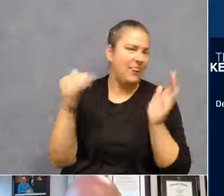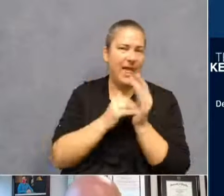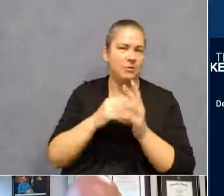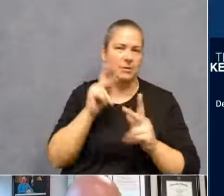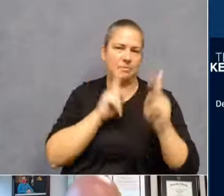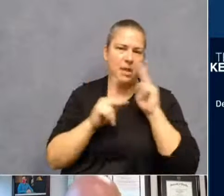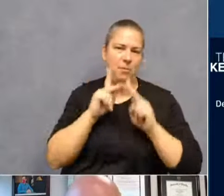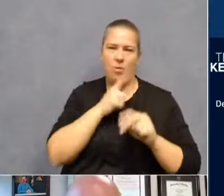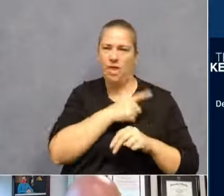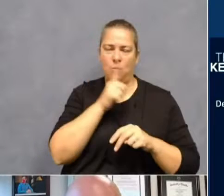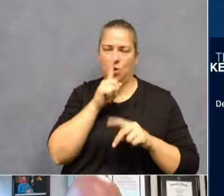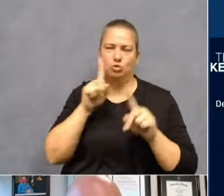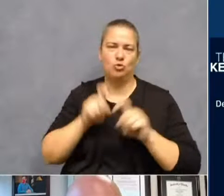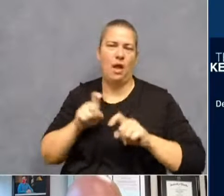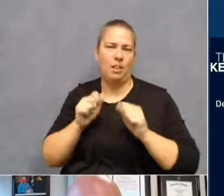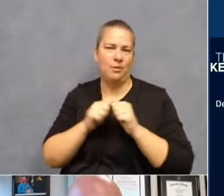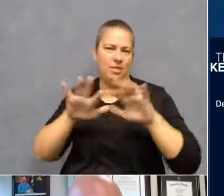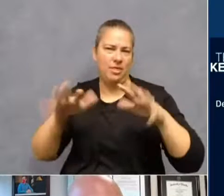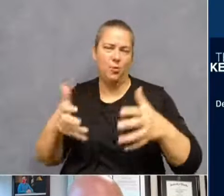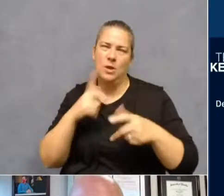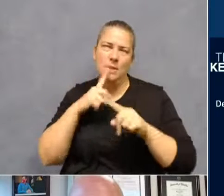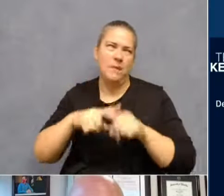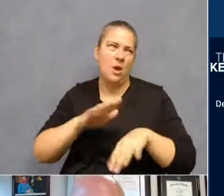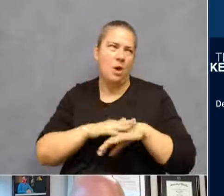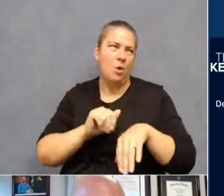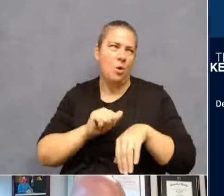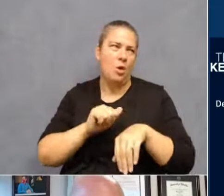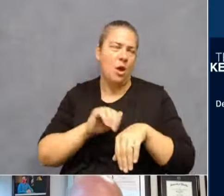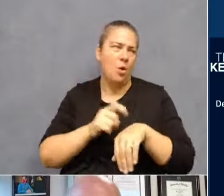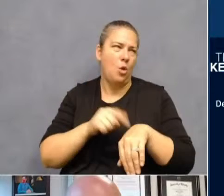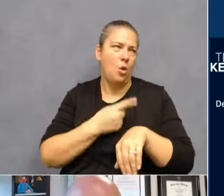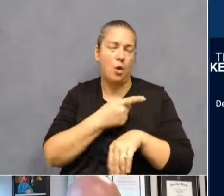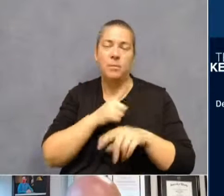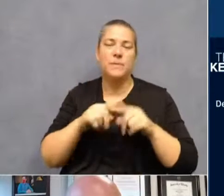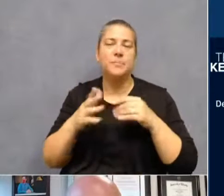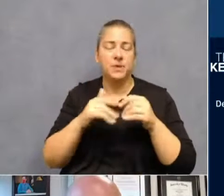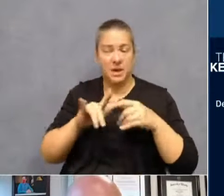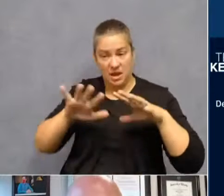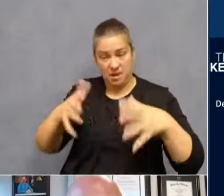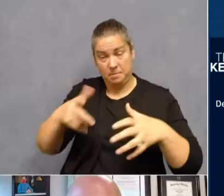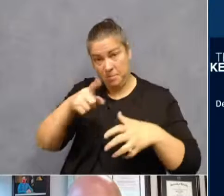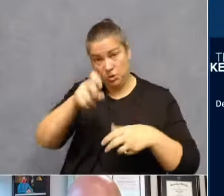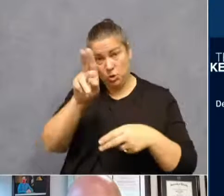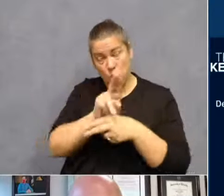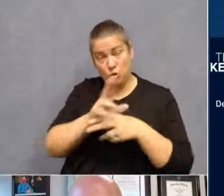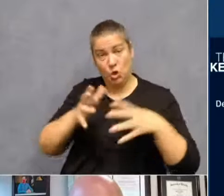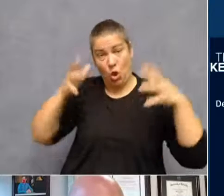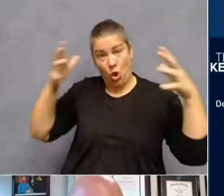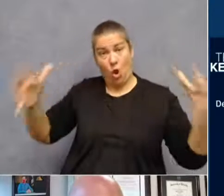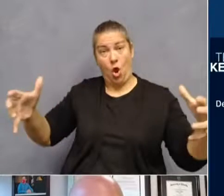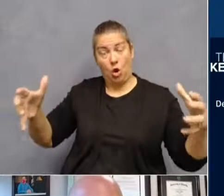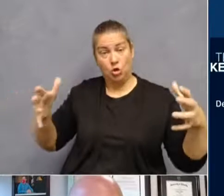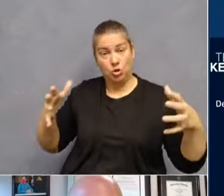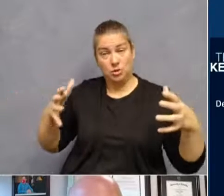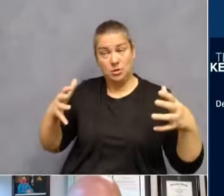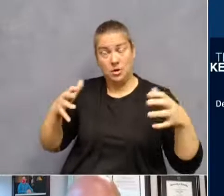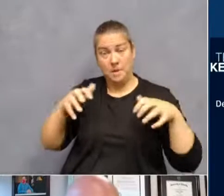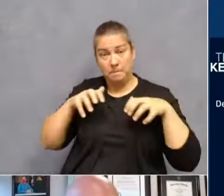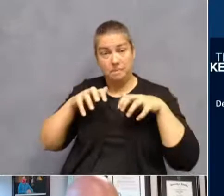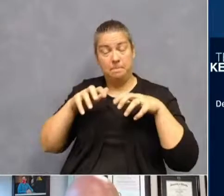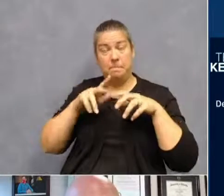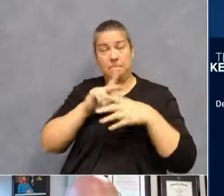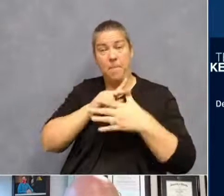more, depending how long they run. You have to use large populations like that in order to unmask or find